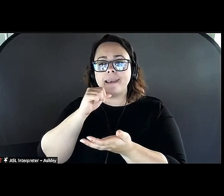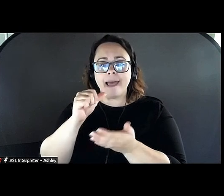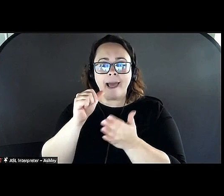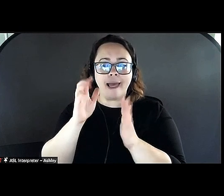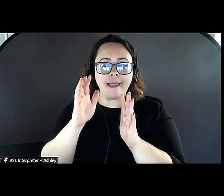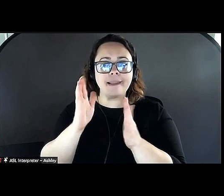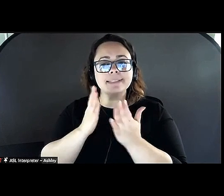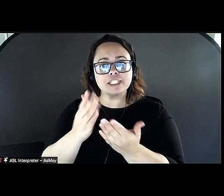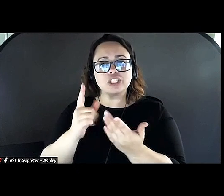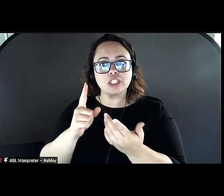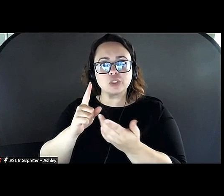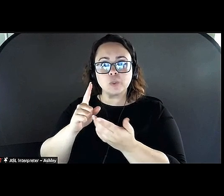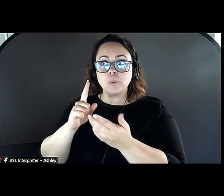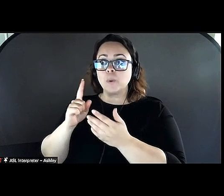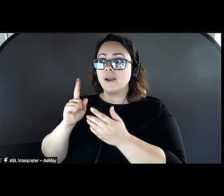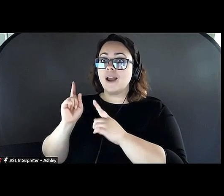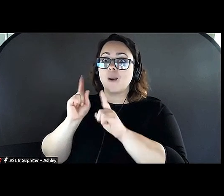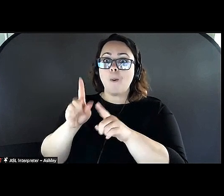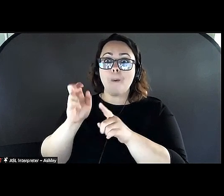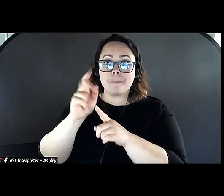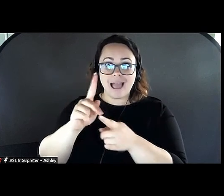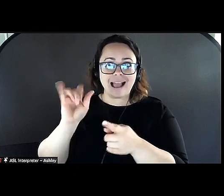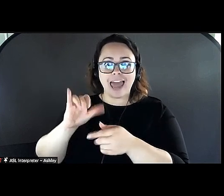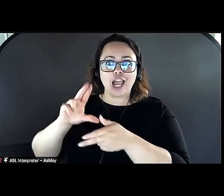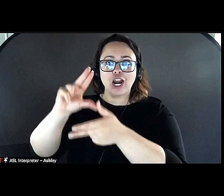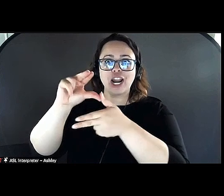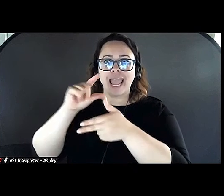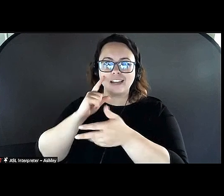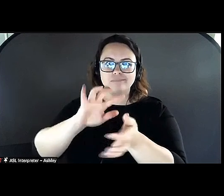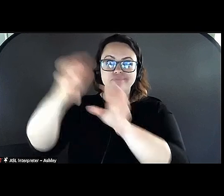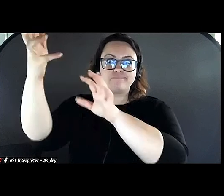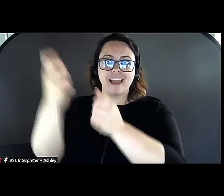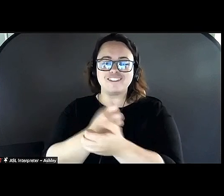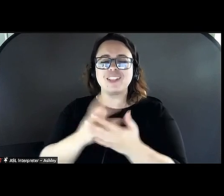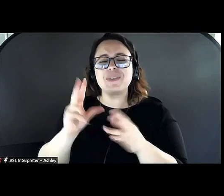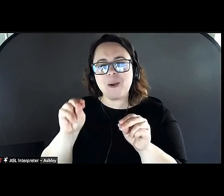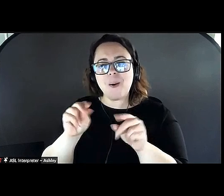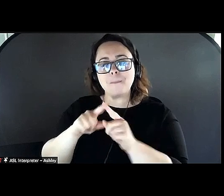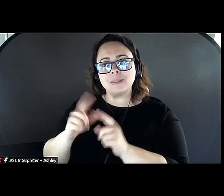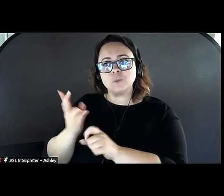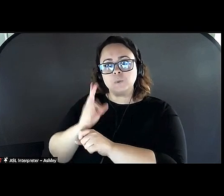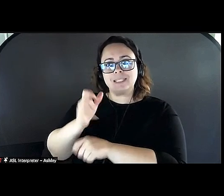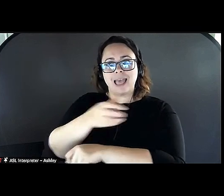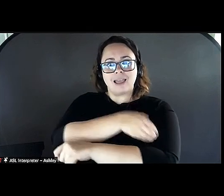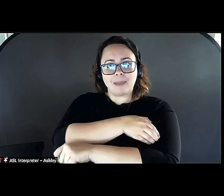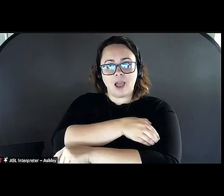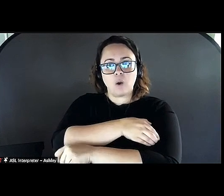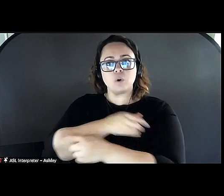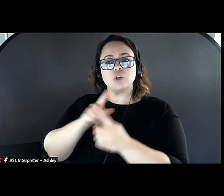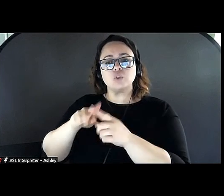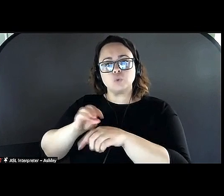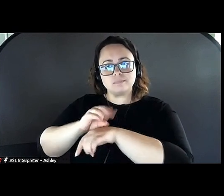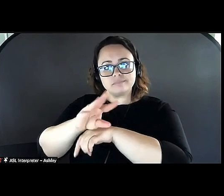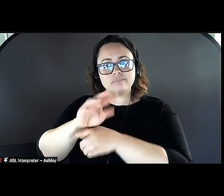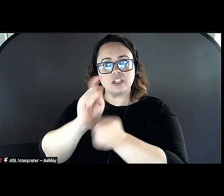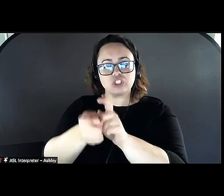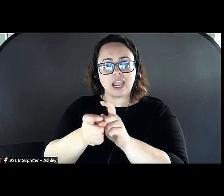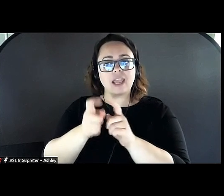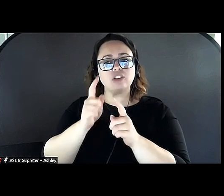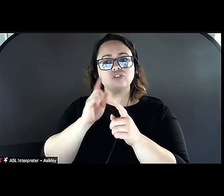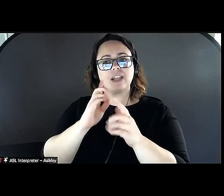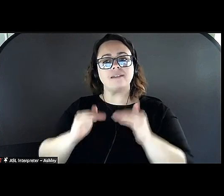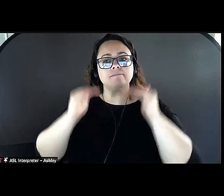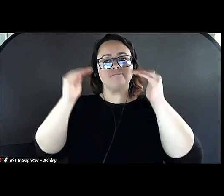on everything, but I challenge you to emulate the hurricane's strength and ability to affect change to enhance the security landscape